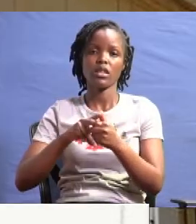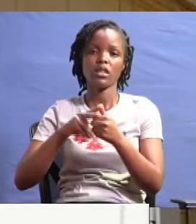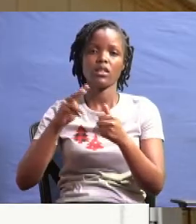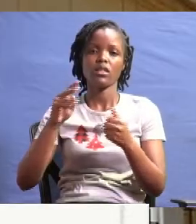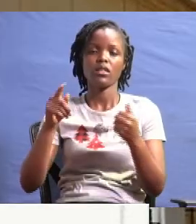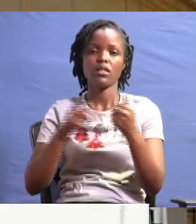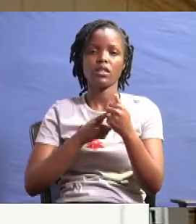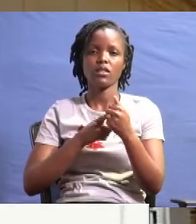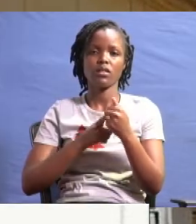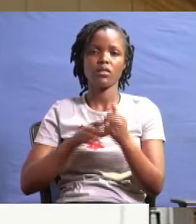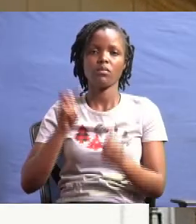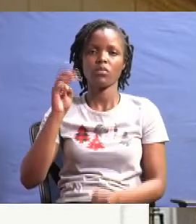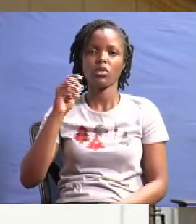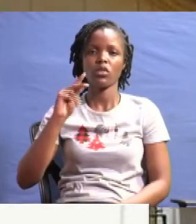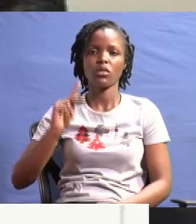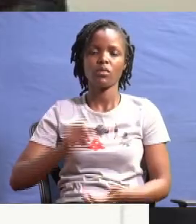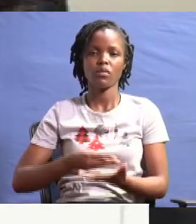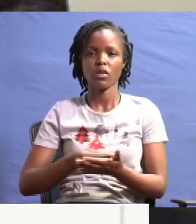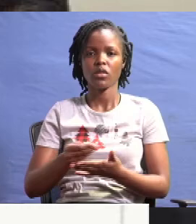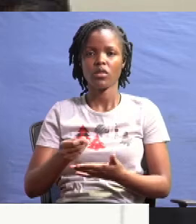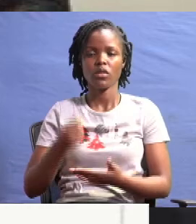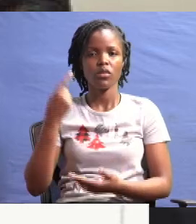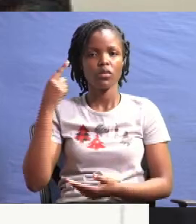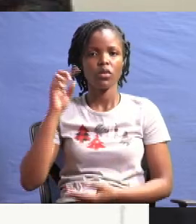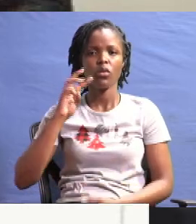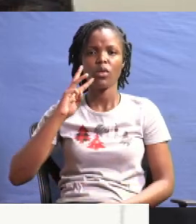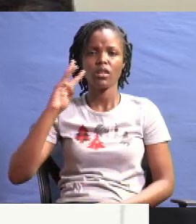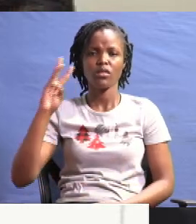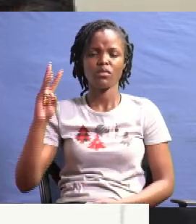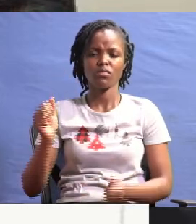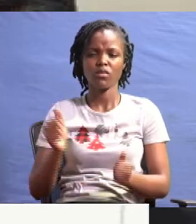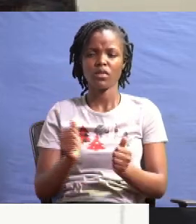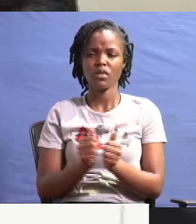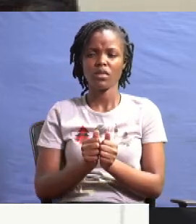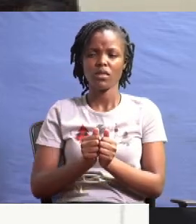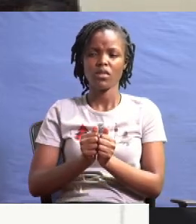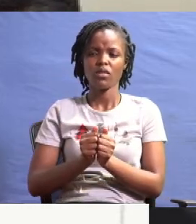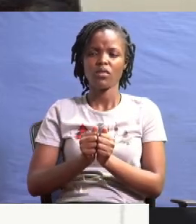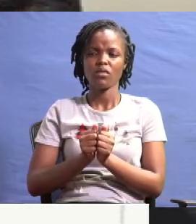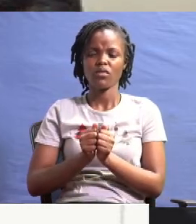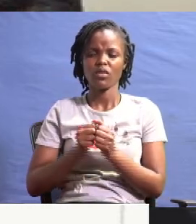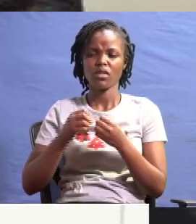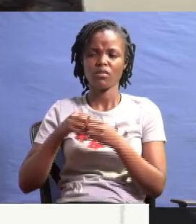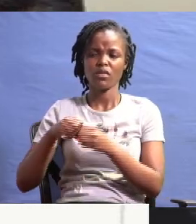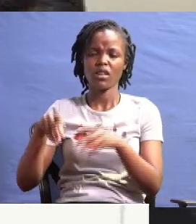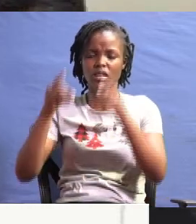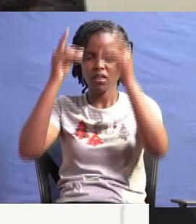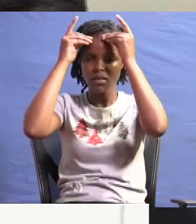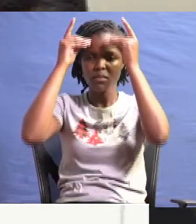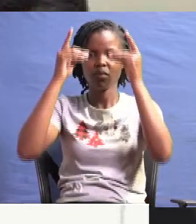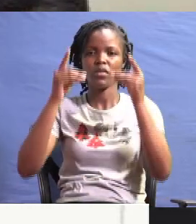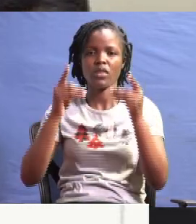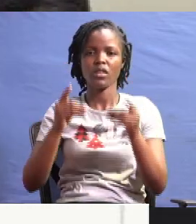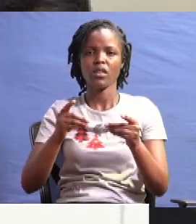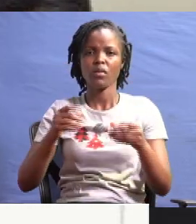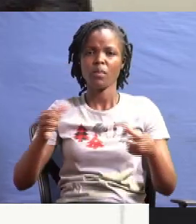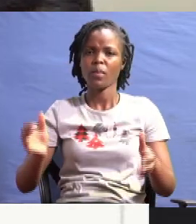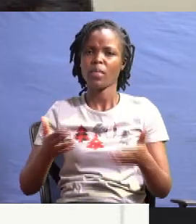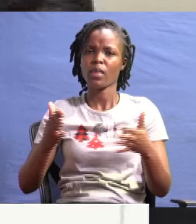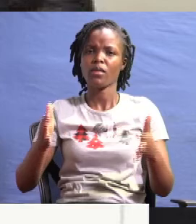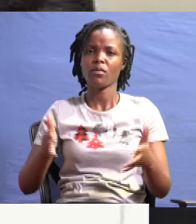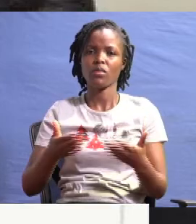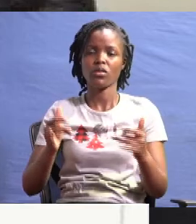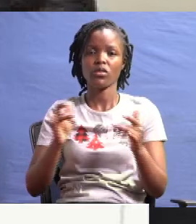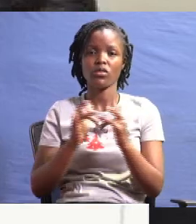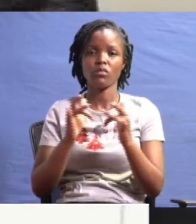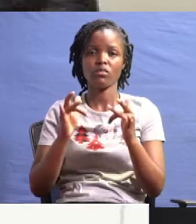from holding public office for Waititu and his co-accused, a decision that has ignited social media discussions on